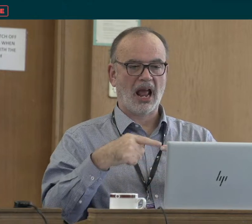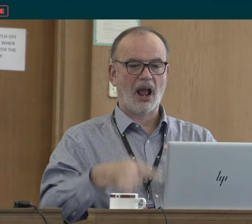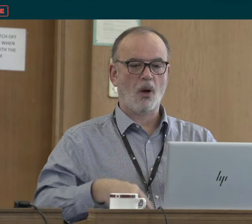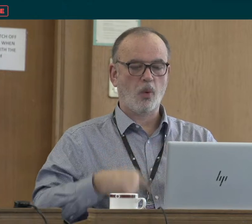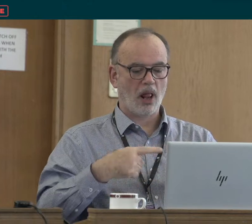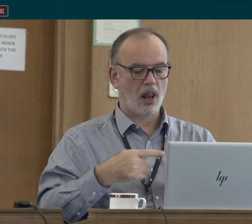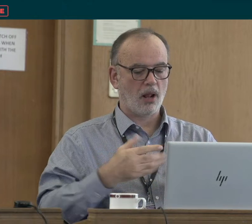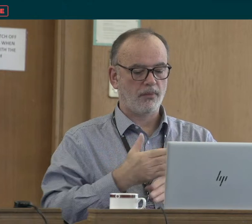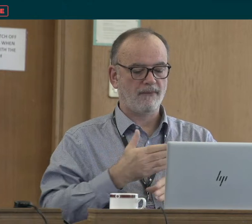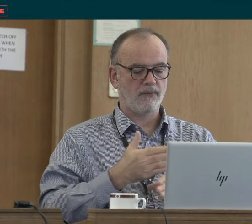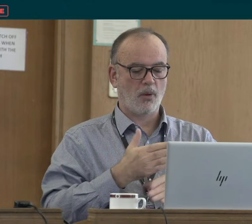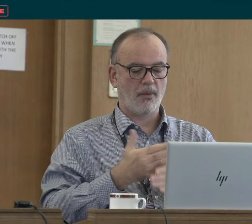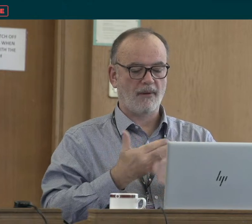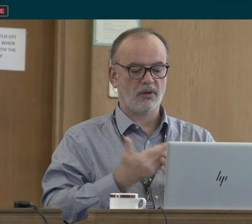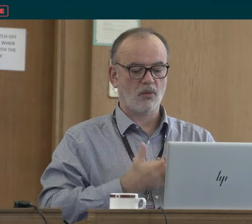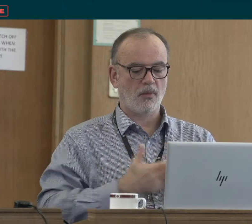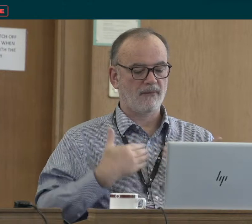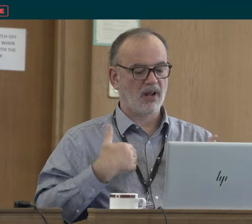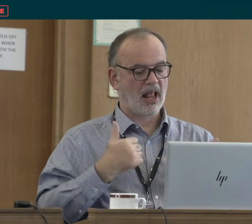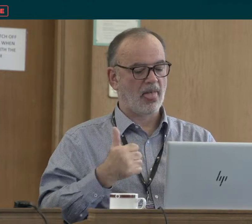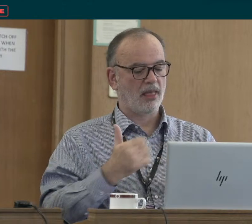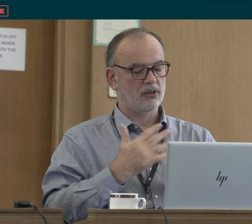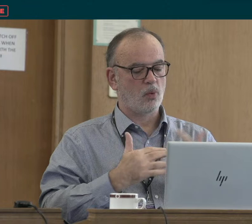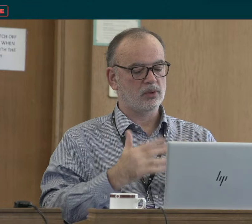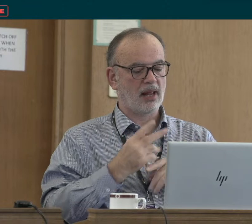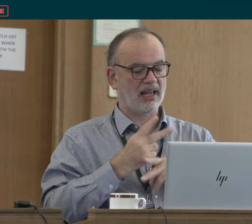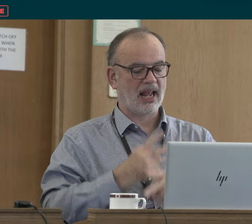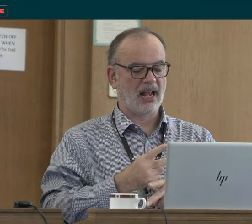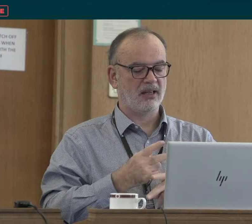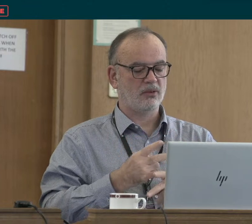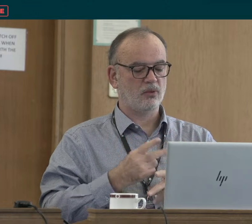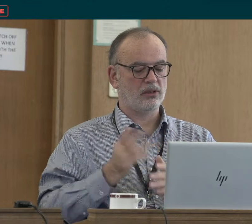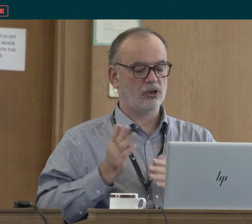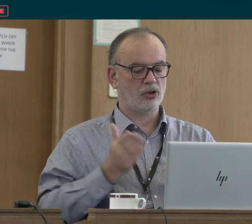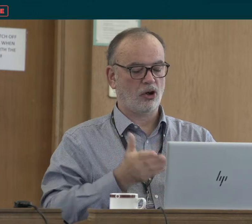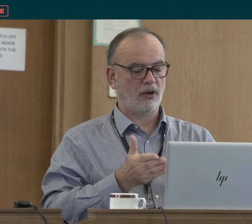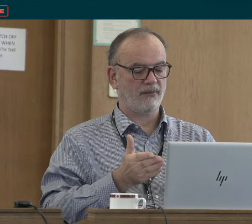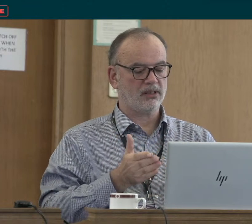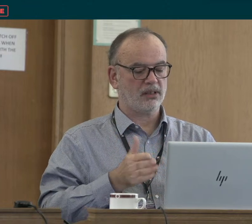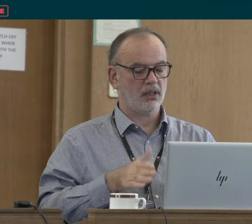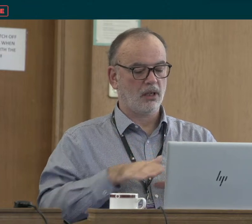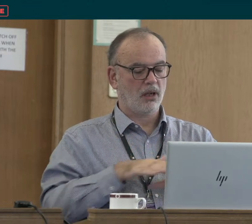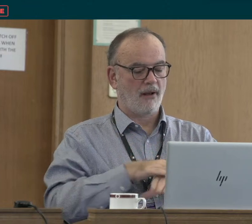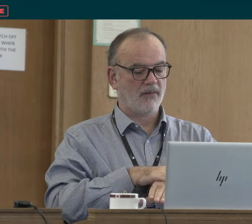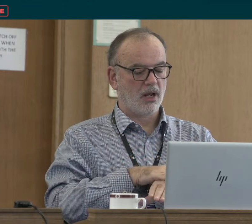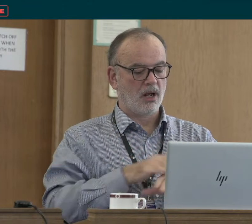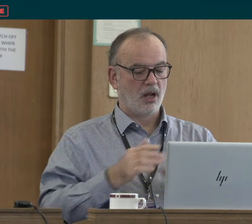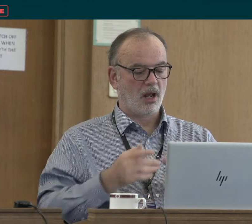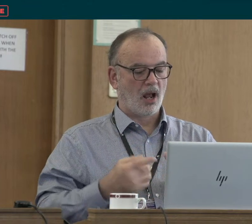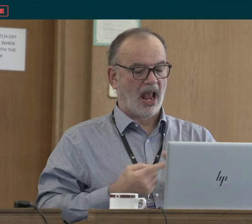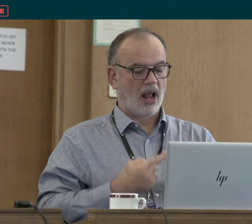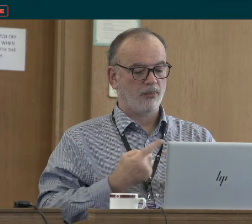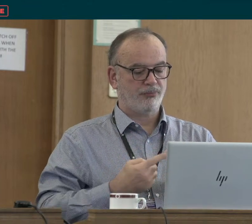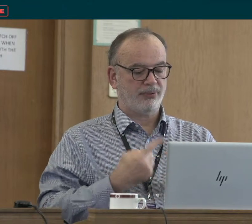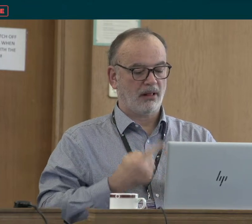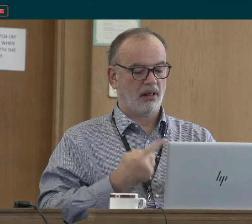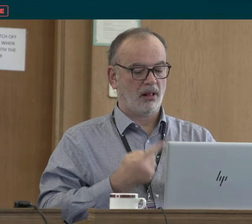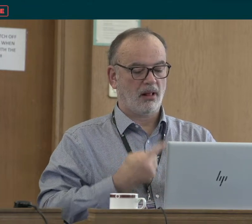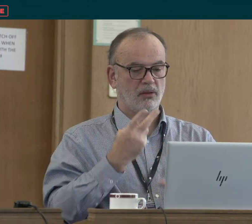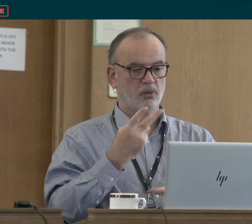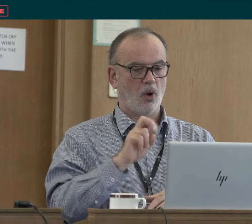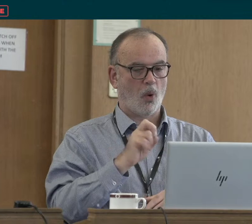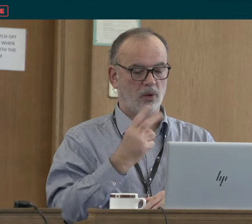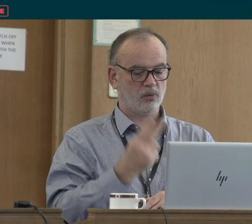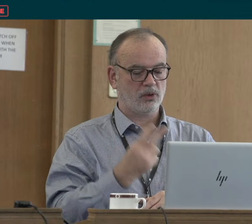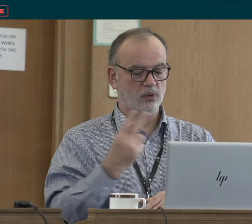Our first report, members, is the annual performance report from the Health and Social